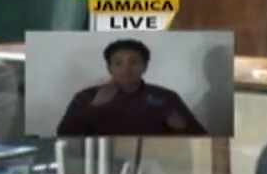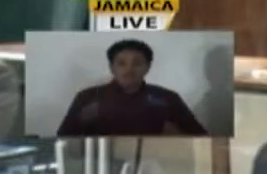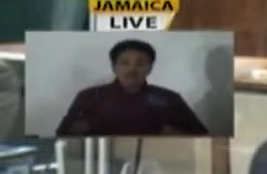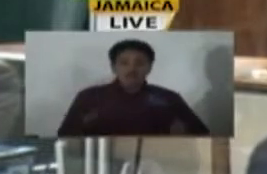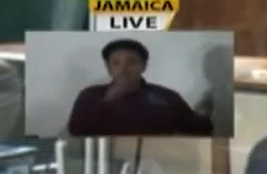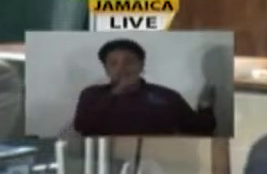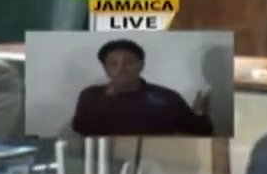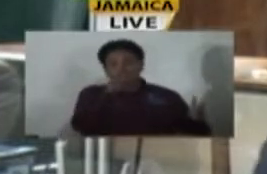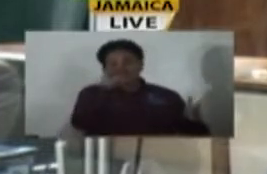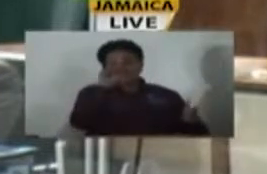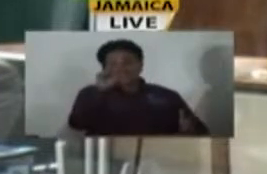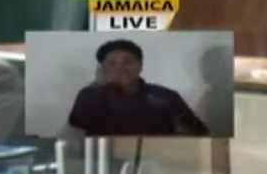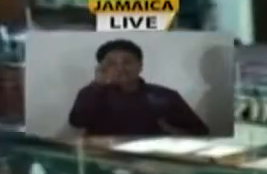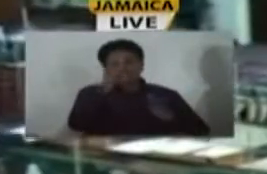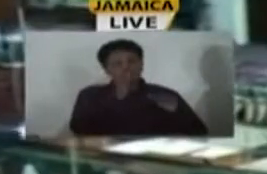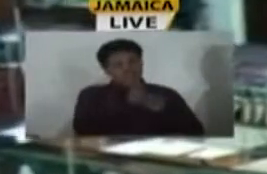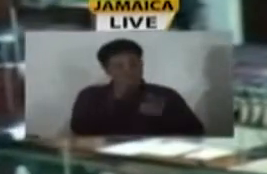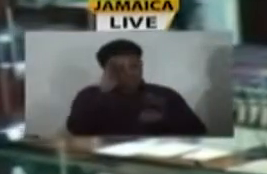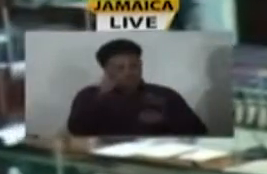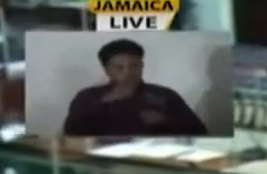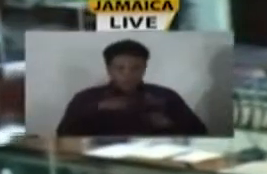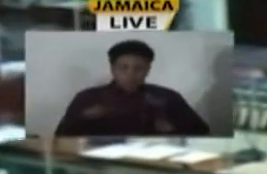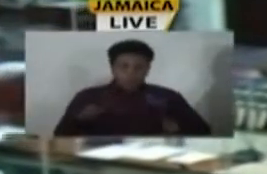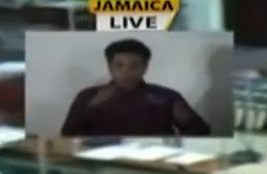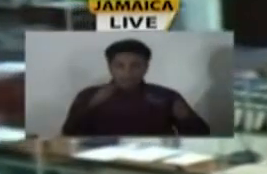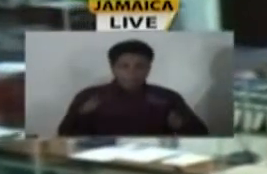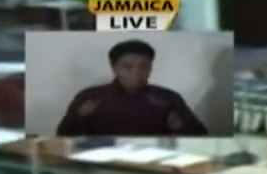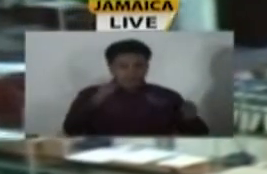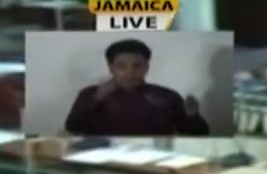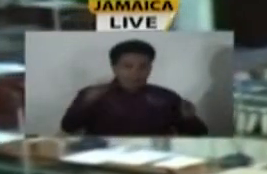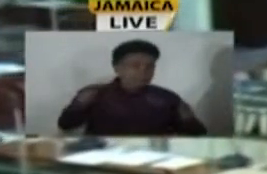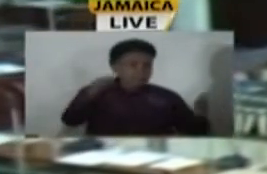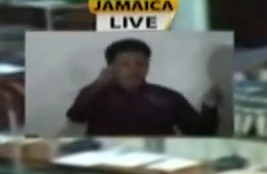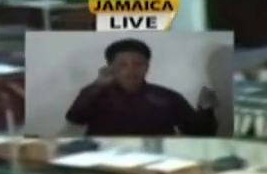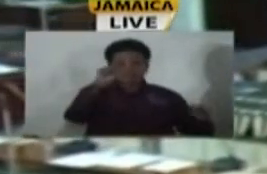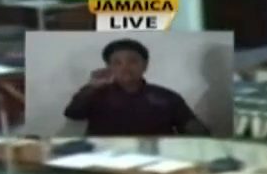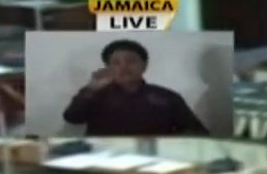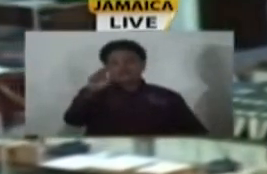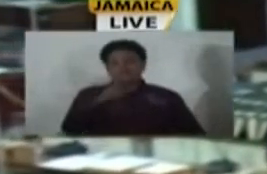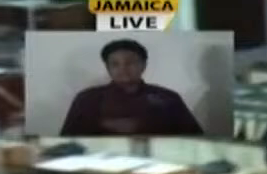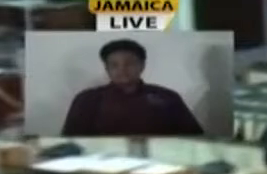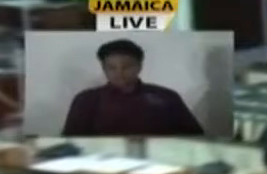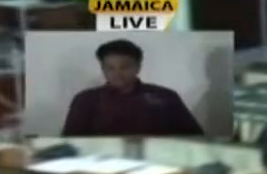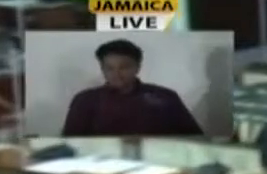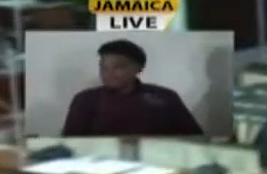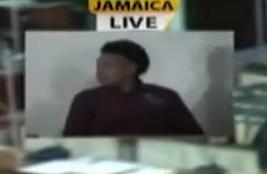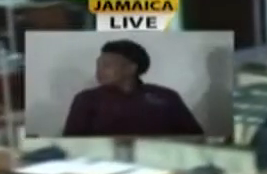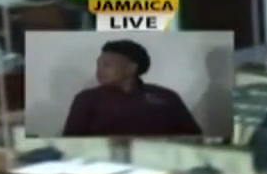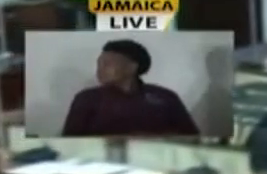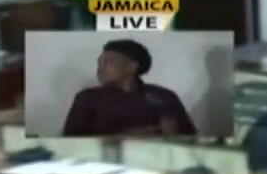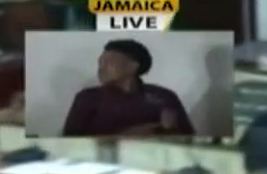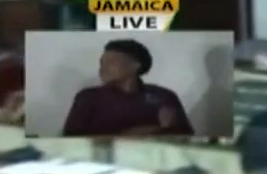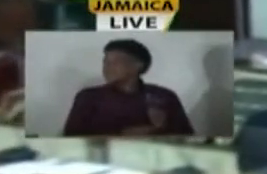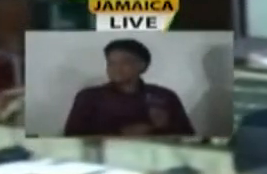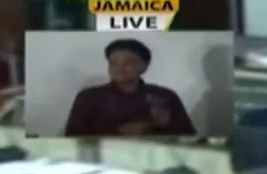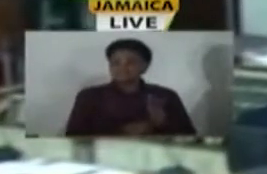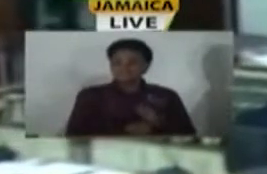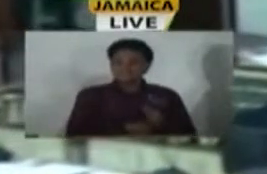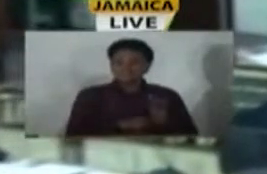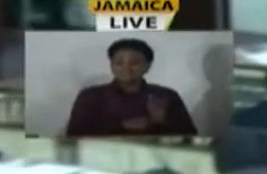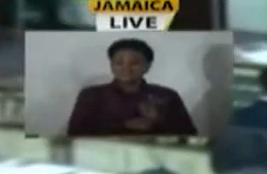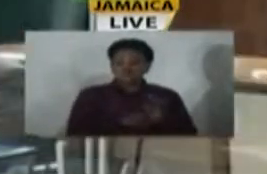it. 3 years in a row. And this is so even in the middle of the